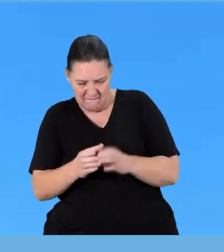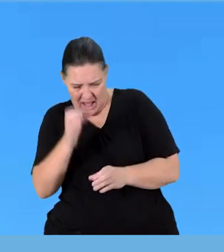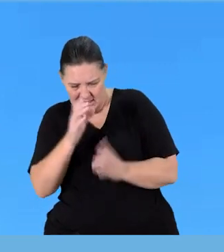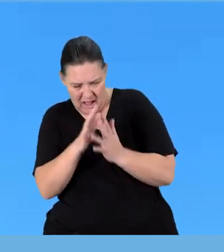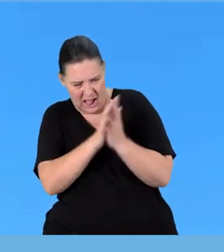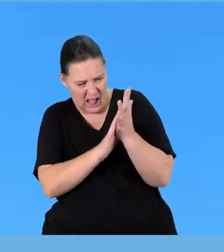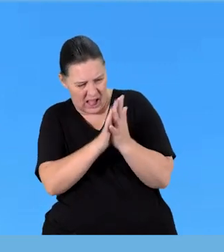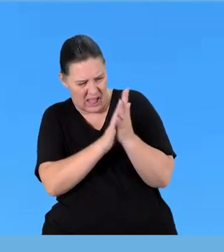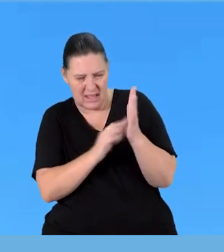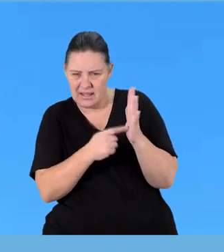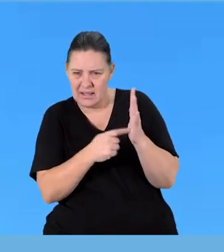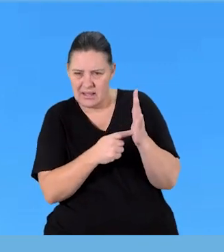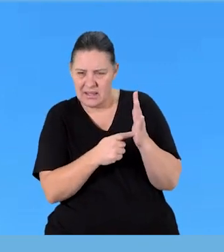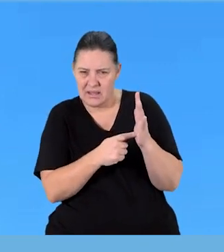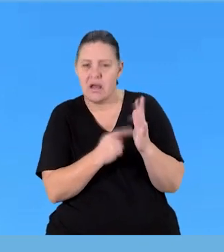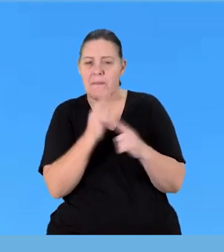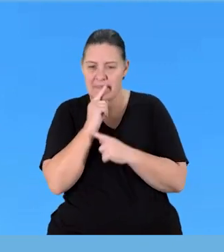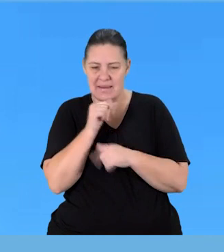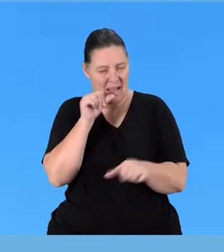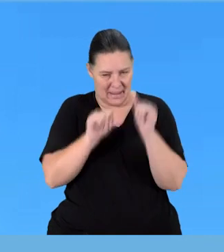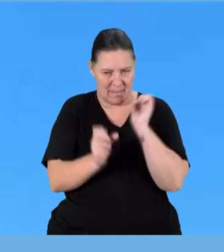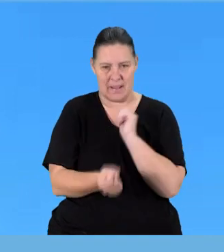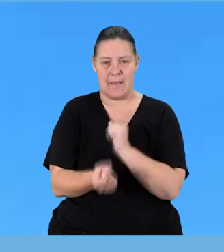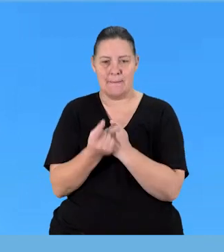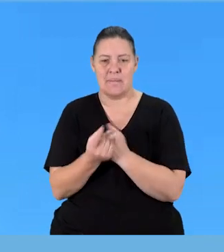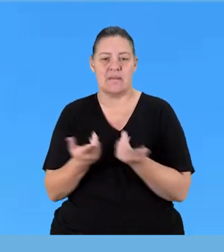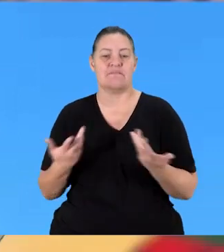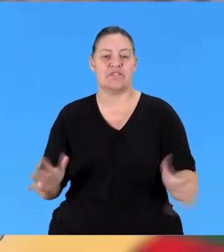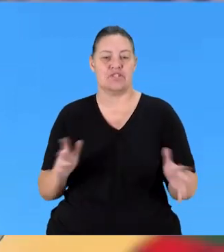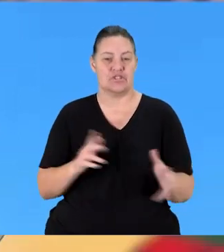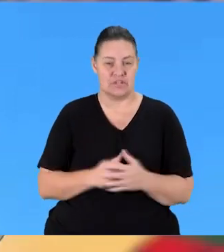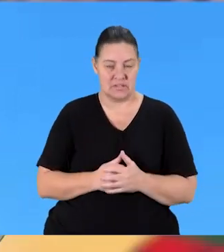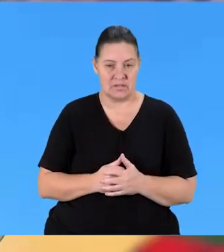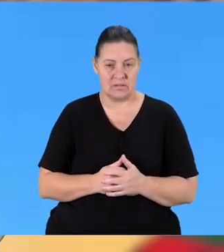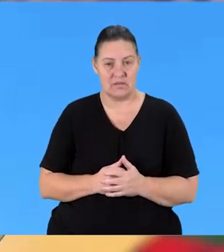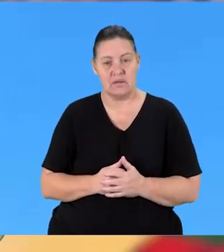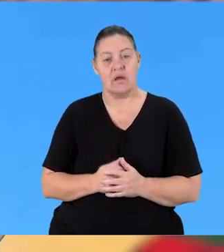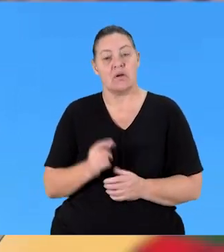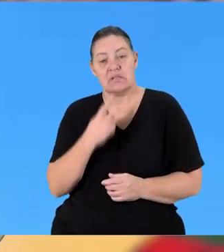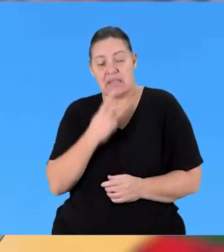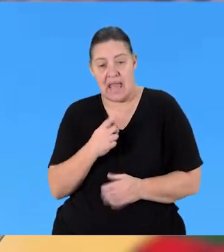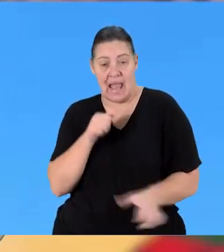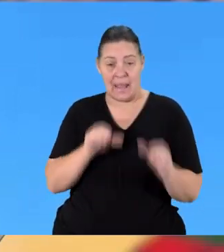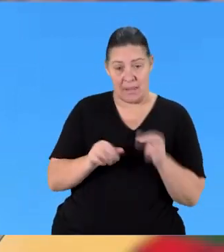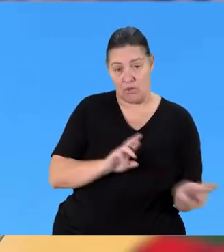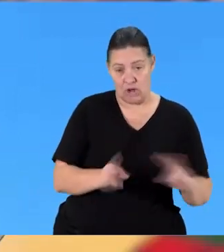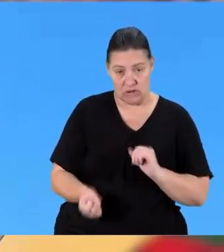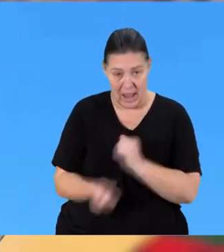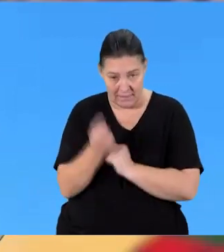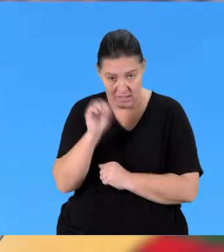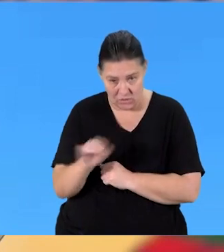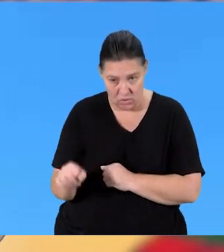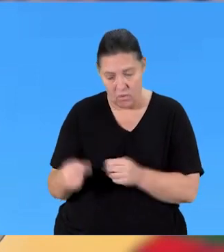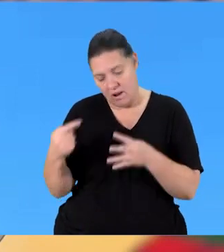on the reaction flask, we can then say that a chemical reaction has taken place. So for us to be able to tell if whether a chemical reaction has